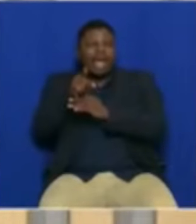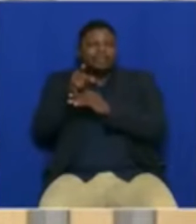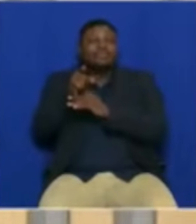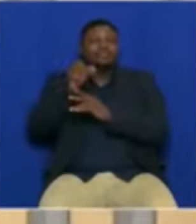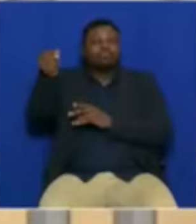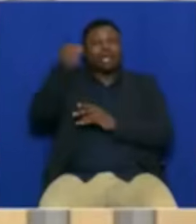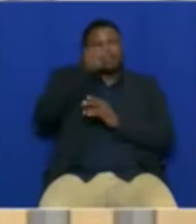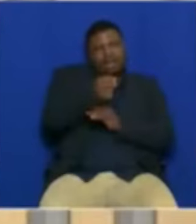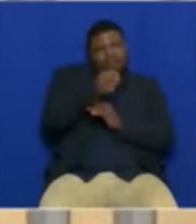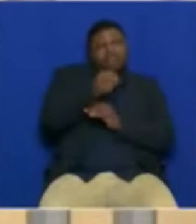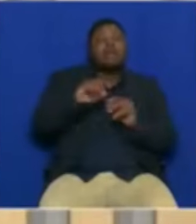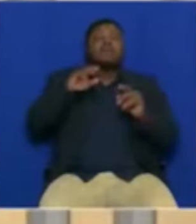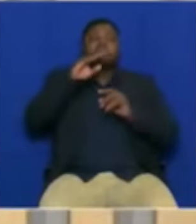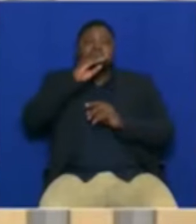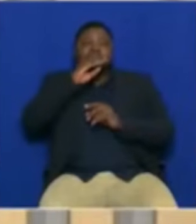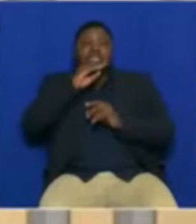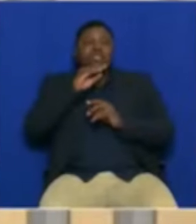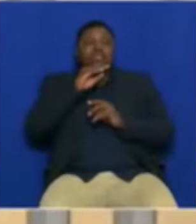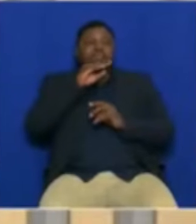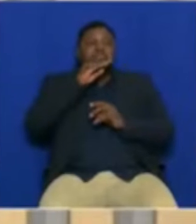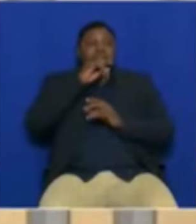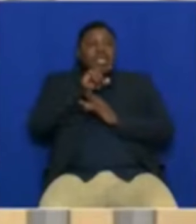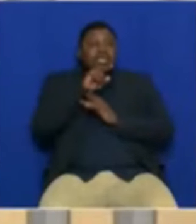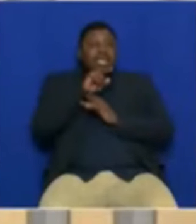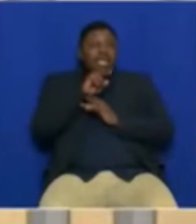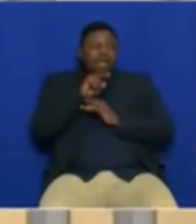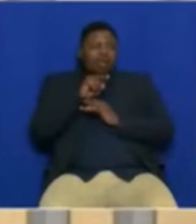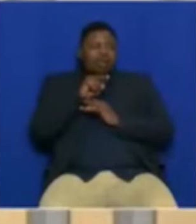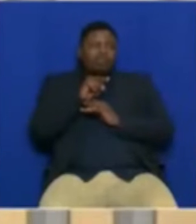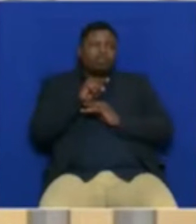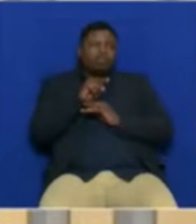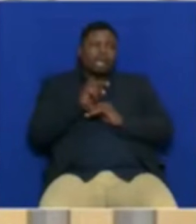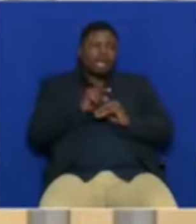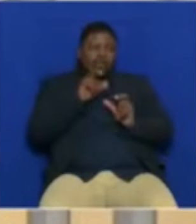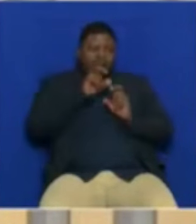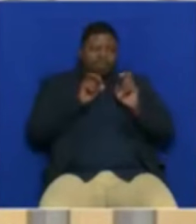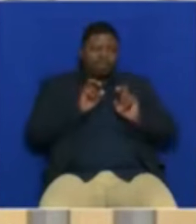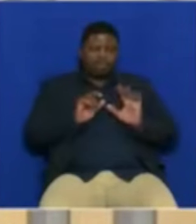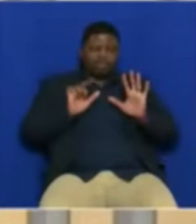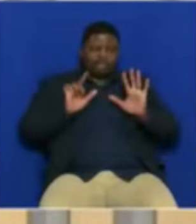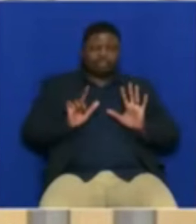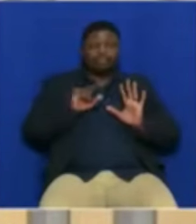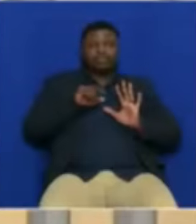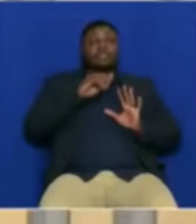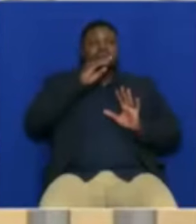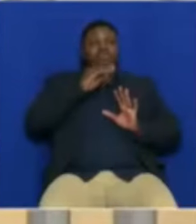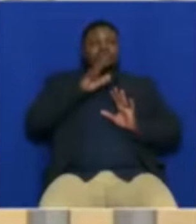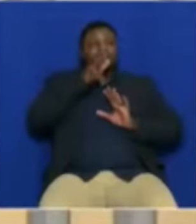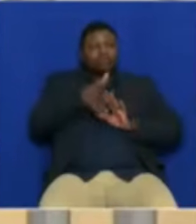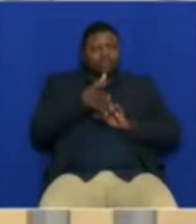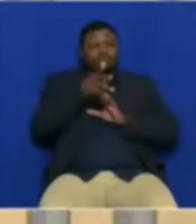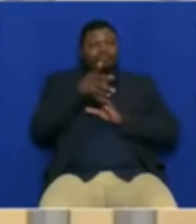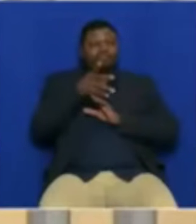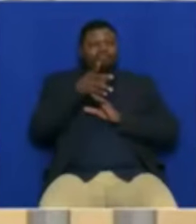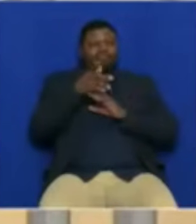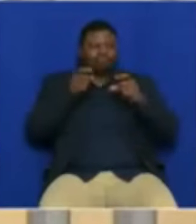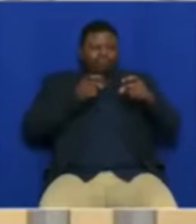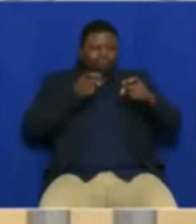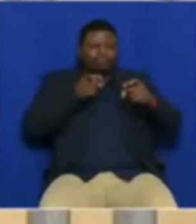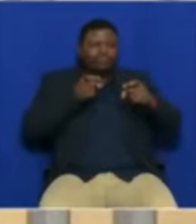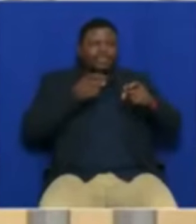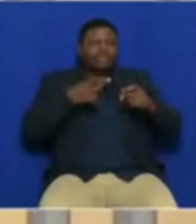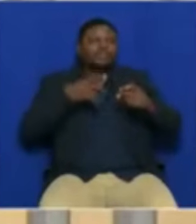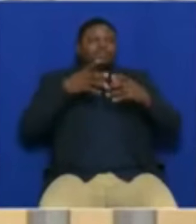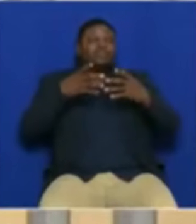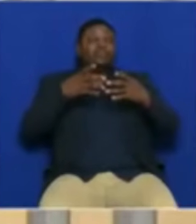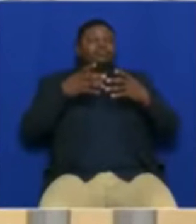have got together and now they're going to go on the capture of crime intelligence. It's the way the appointments